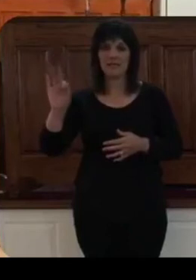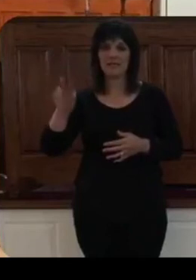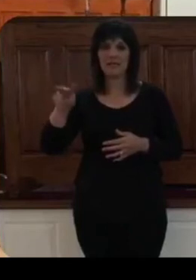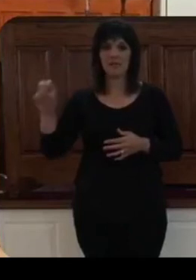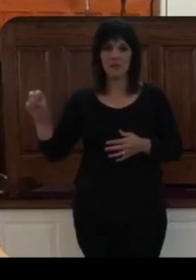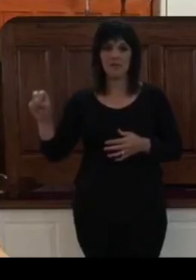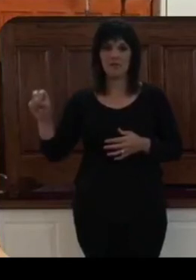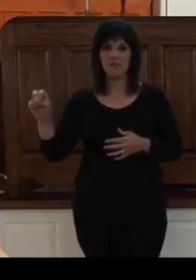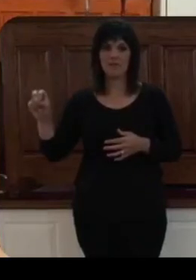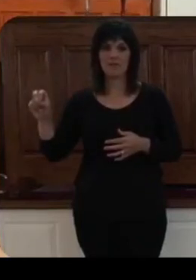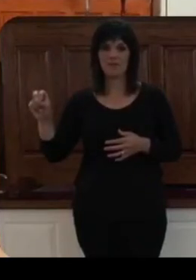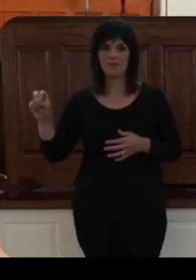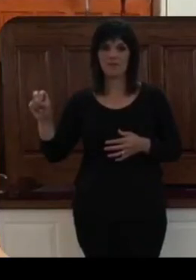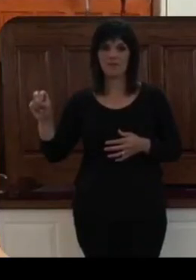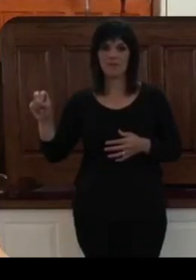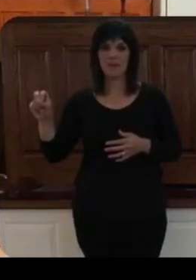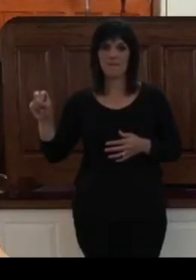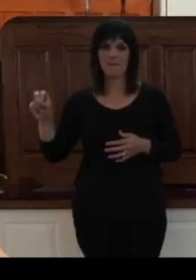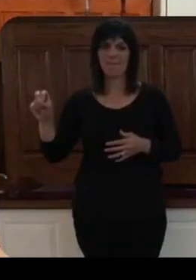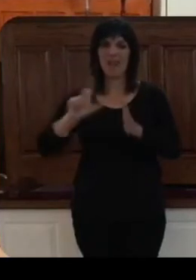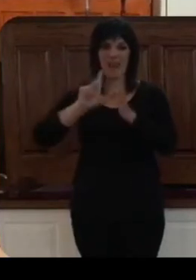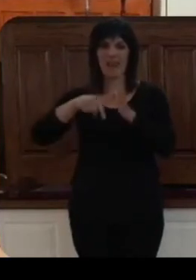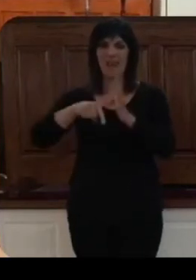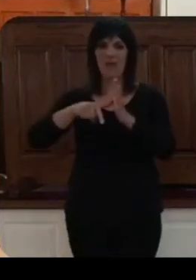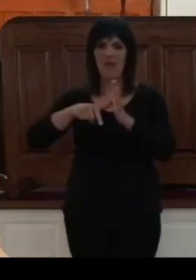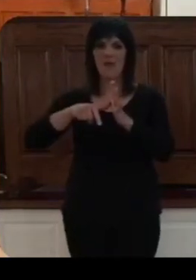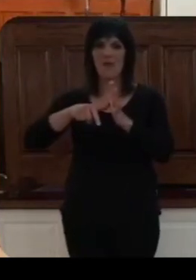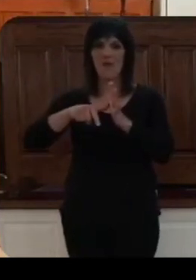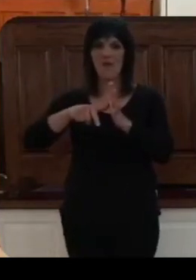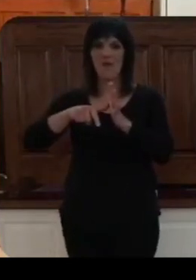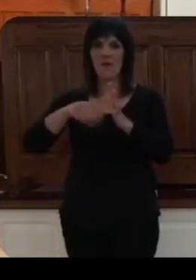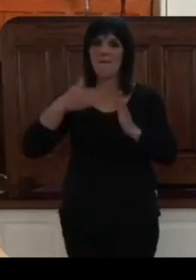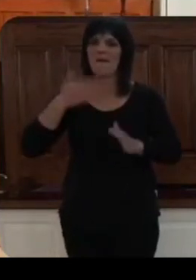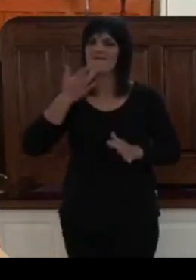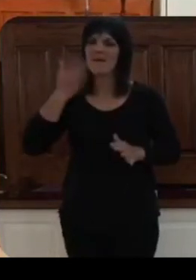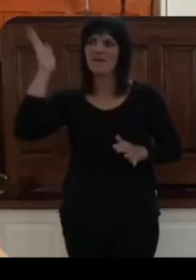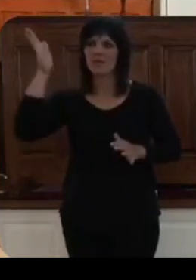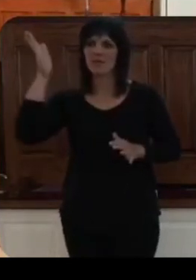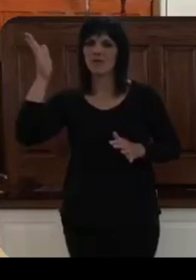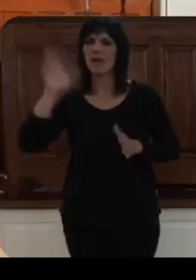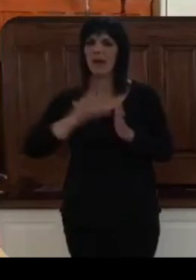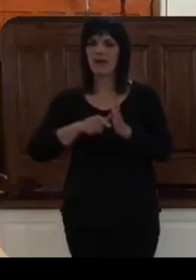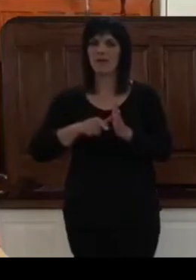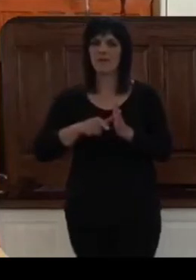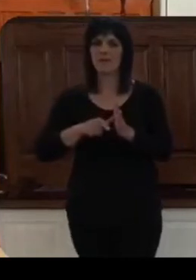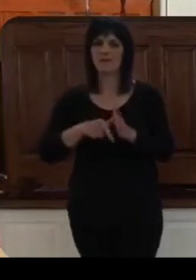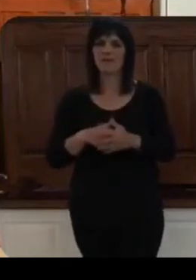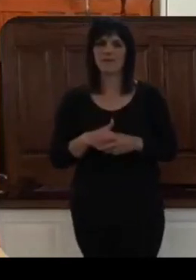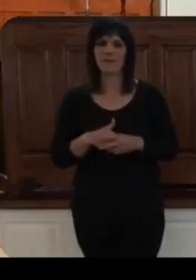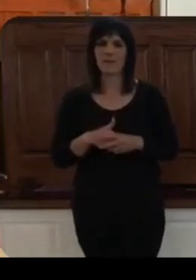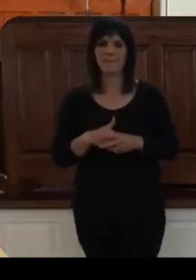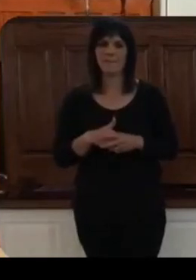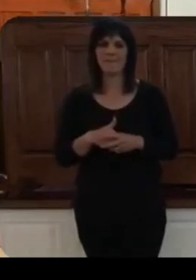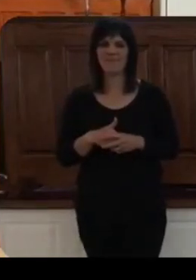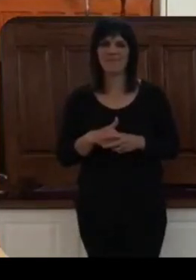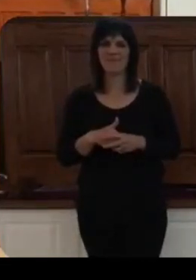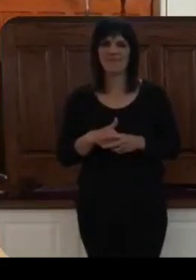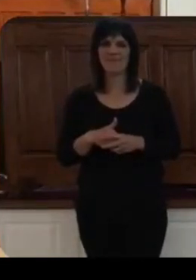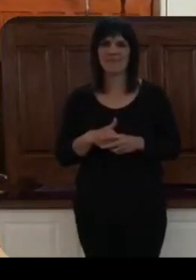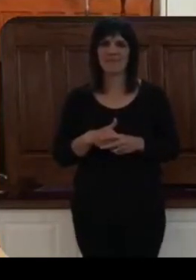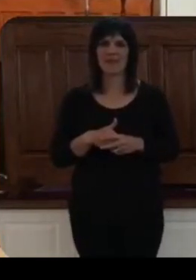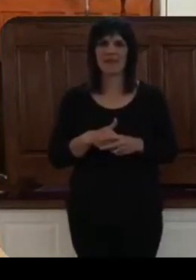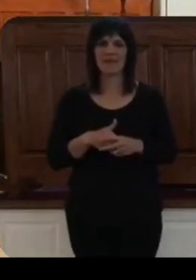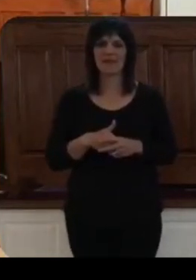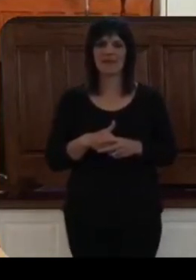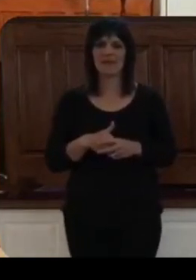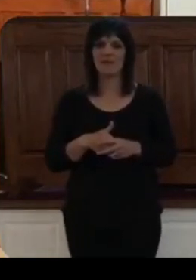favorite sermons comes out of chapter 4 and 5. We'll get there, so pay attention. Be close. But let's warm up with a taste of